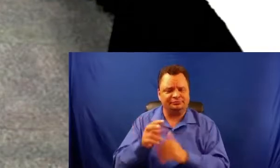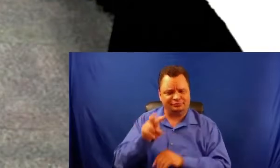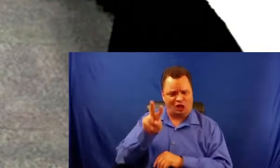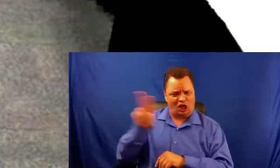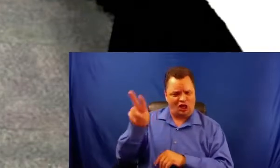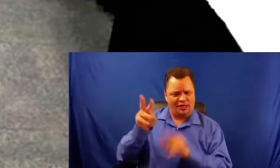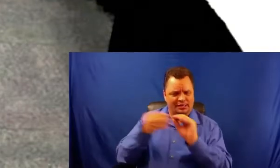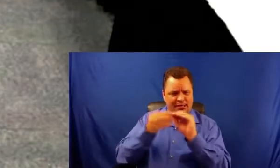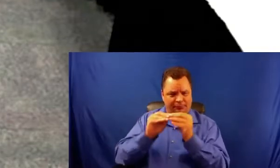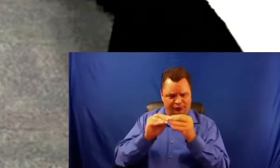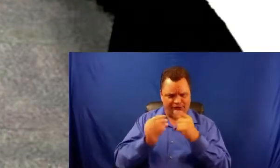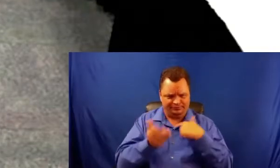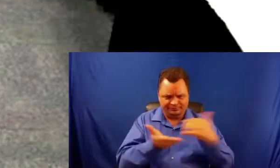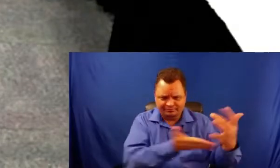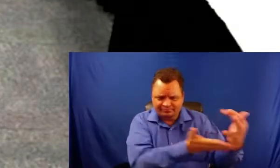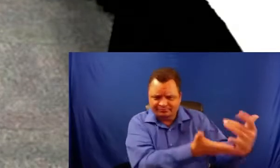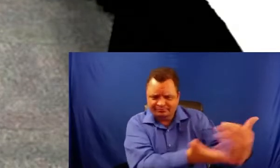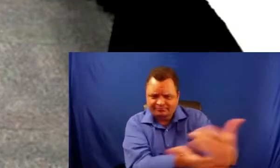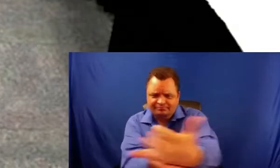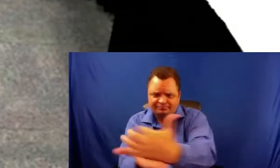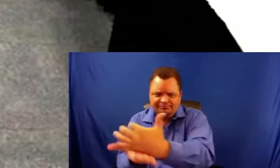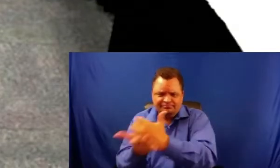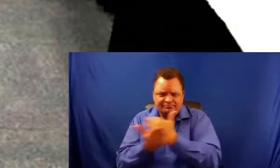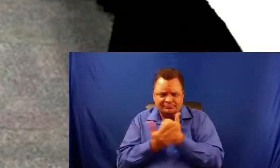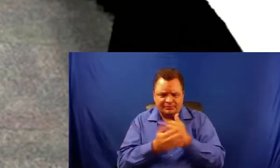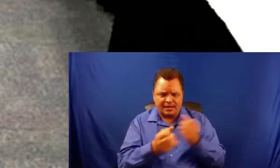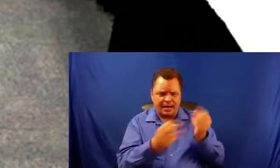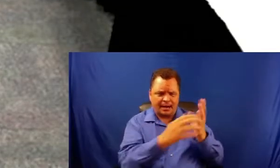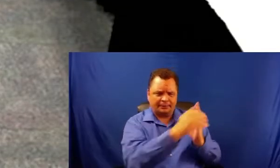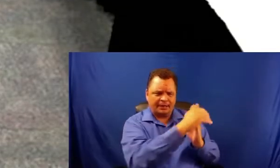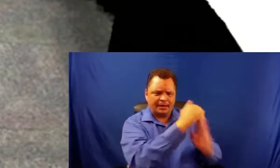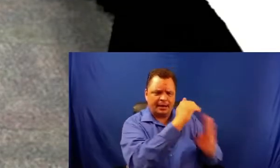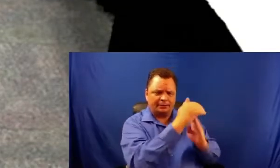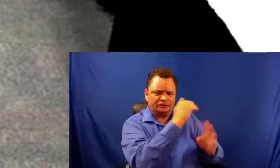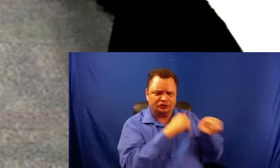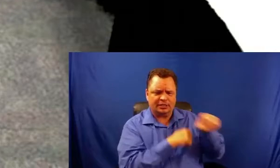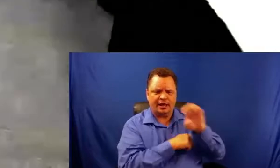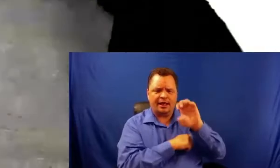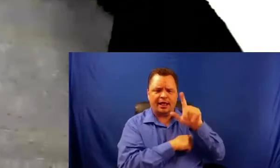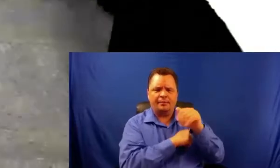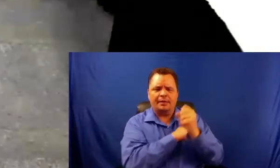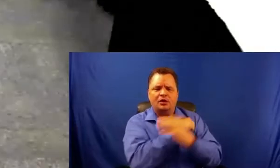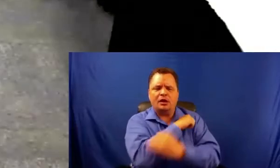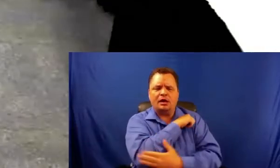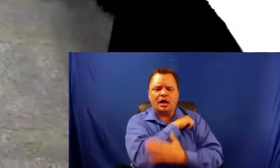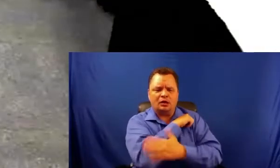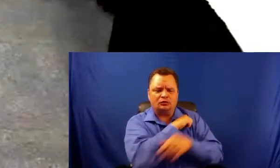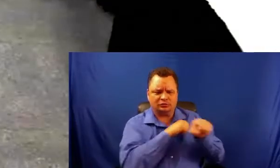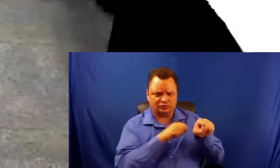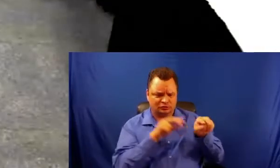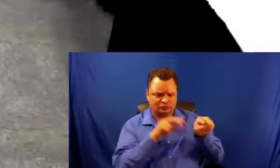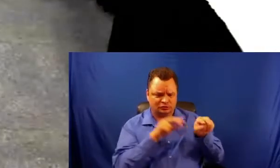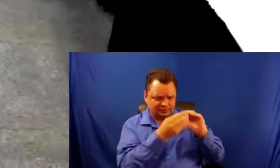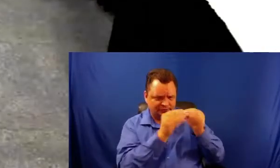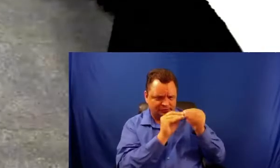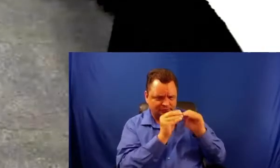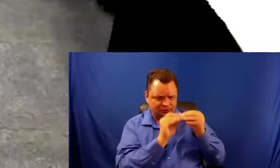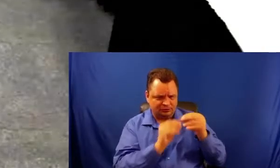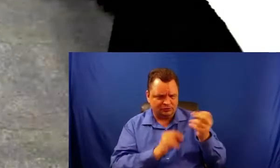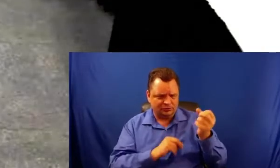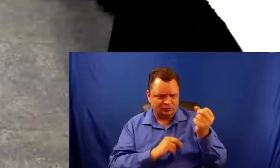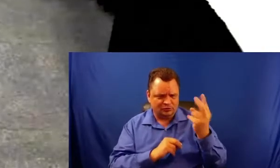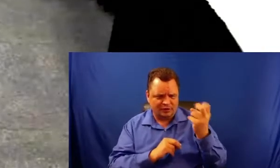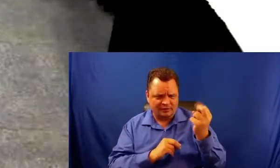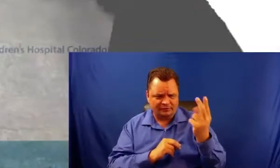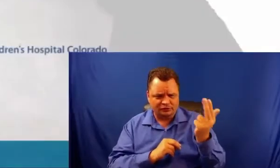that our admissions, even of El Paso County residents, can we go back to slide number 13 real quick? So you can